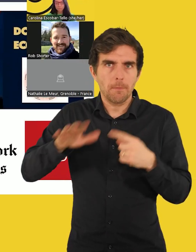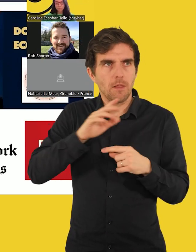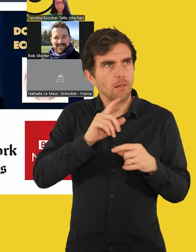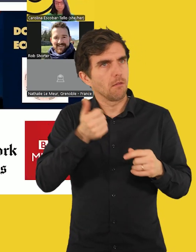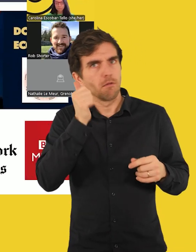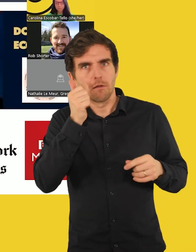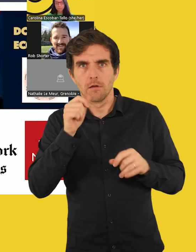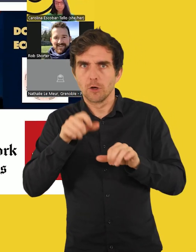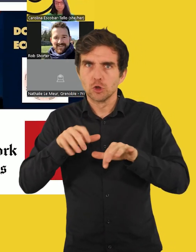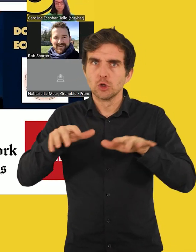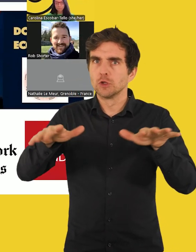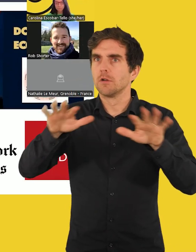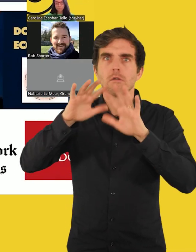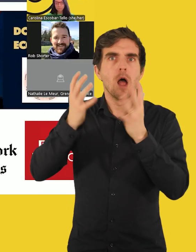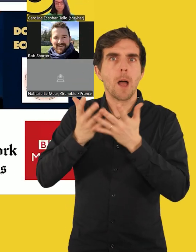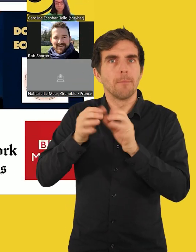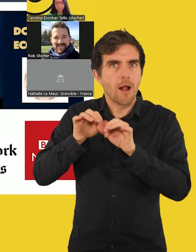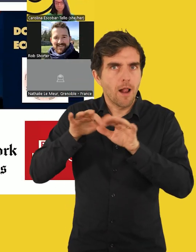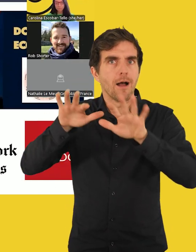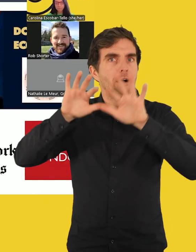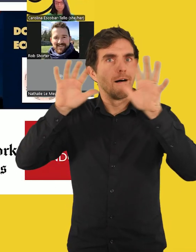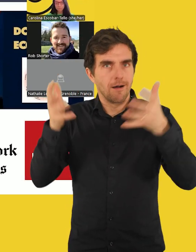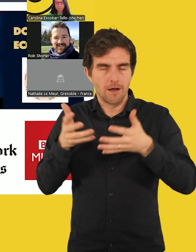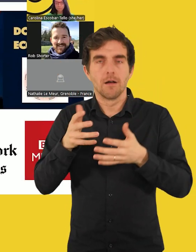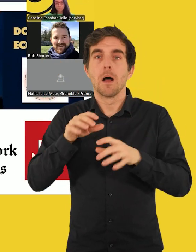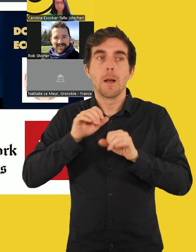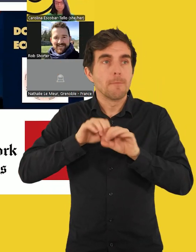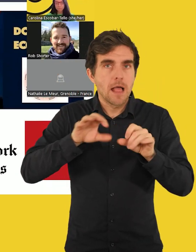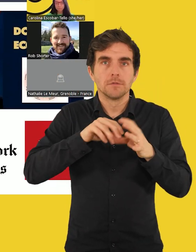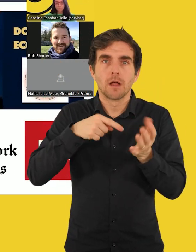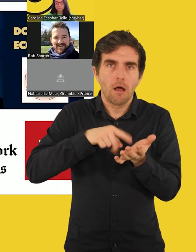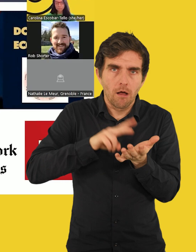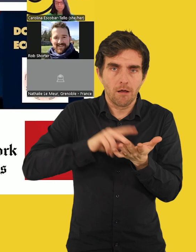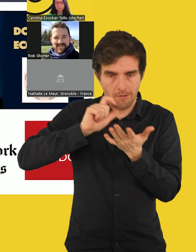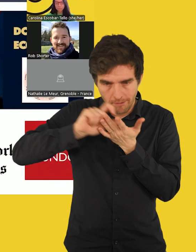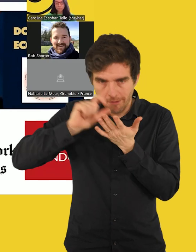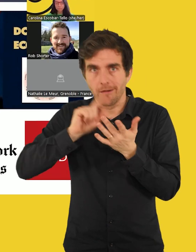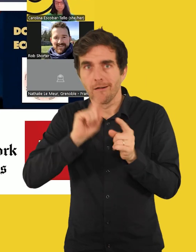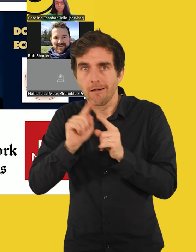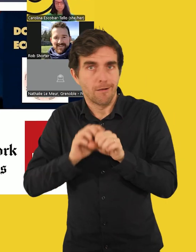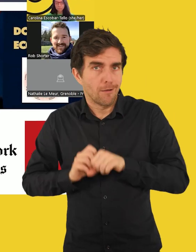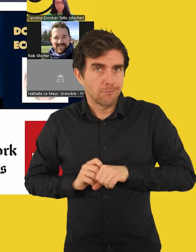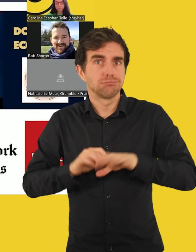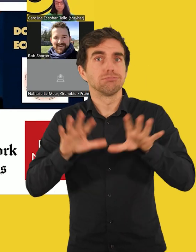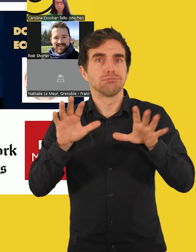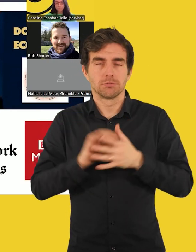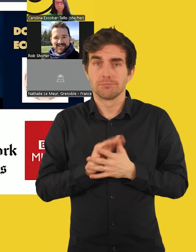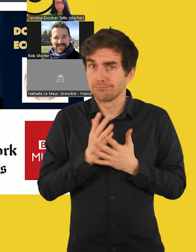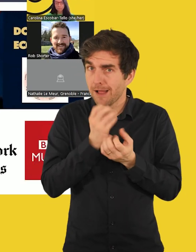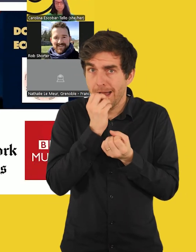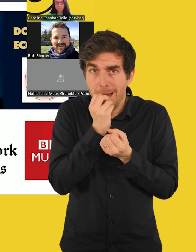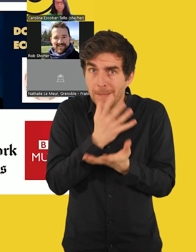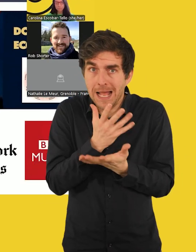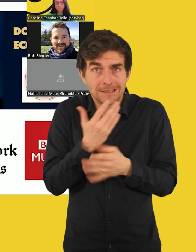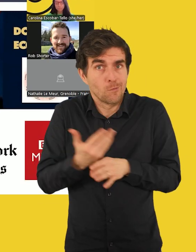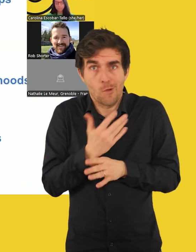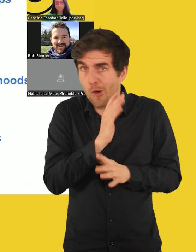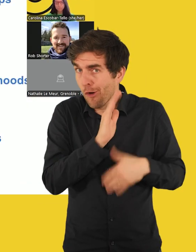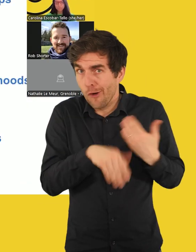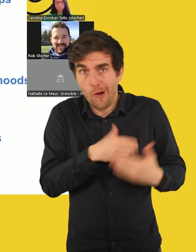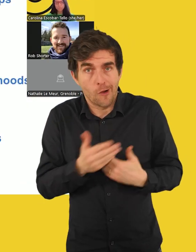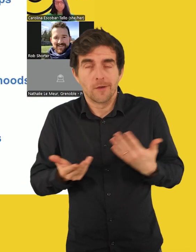the grounded practice and the global narrative and the media that's picking up. So all of